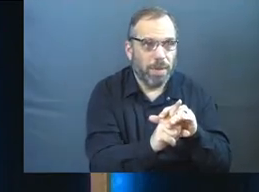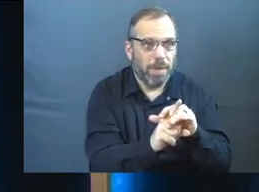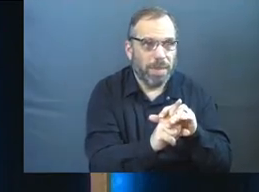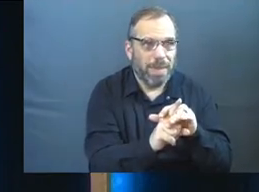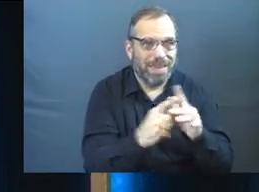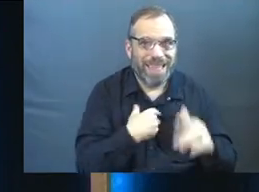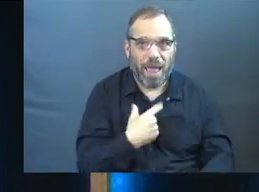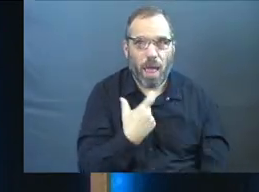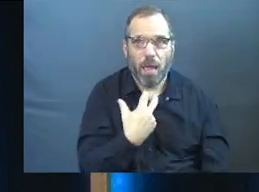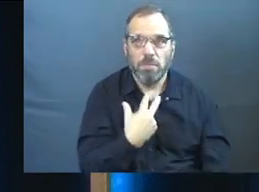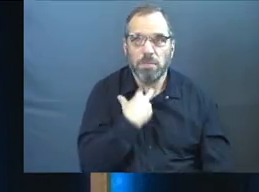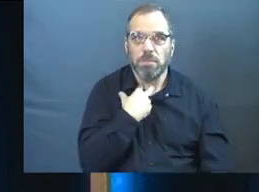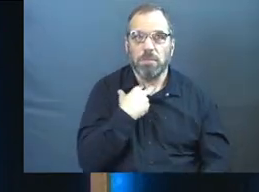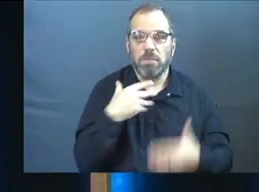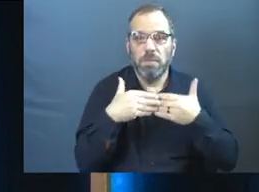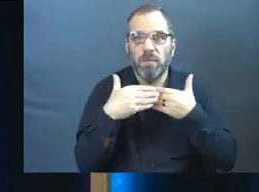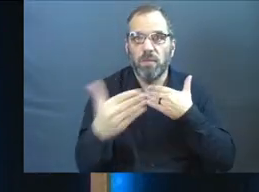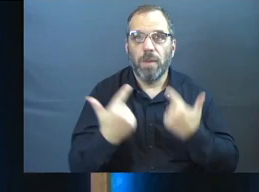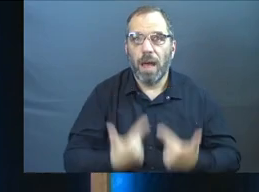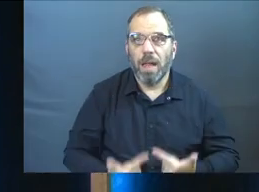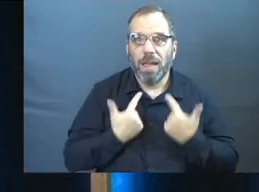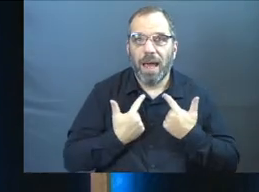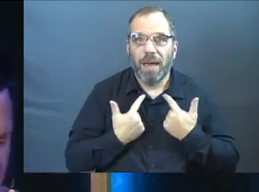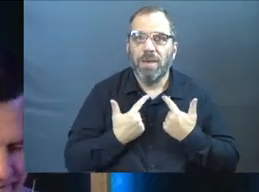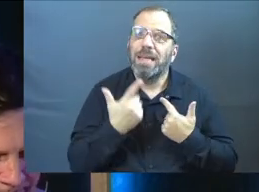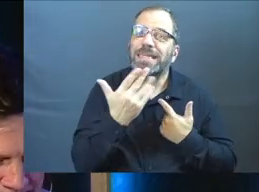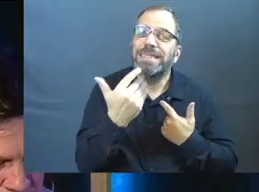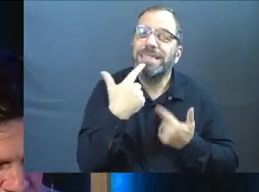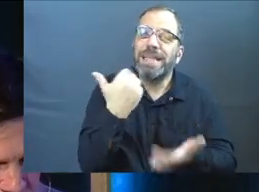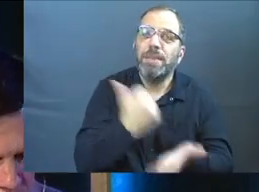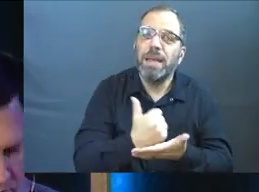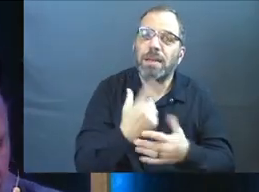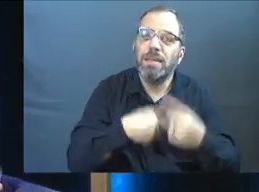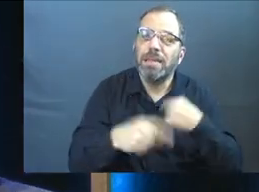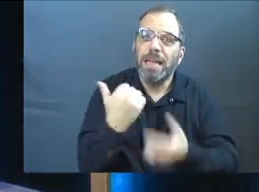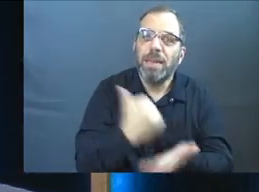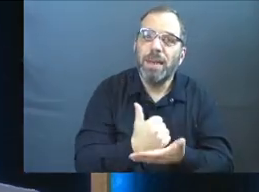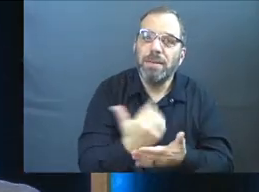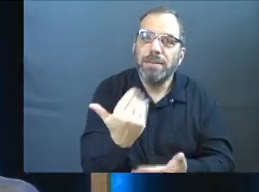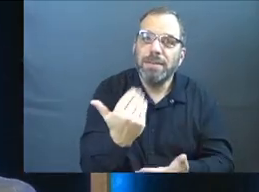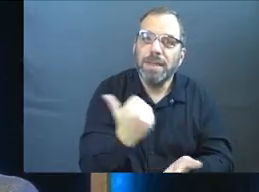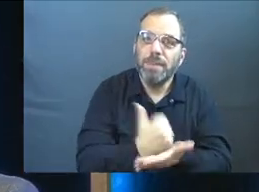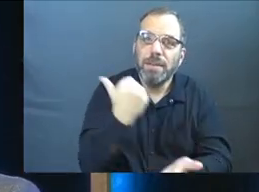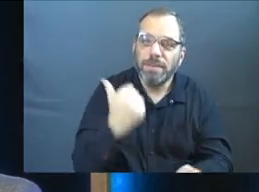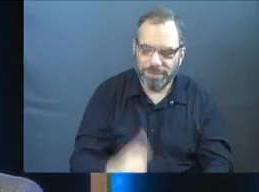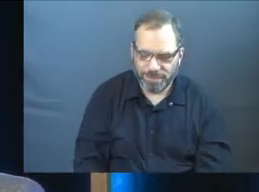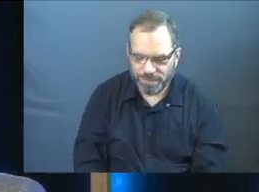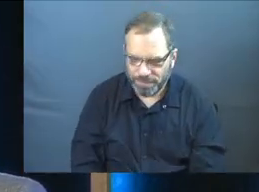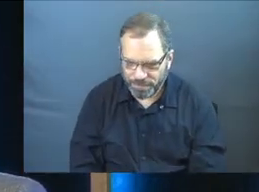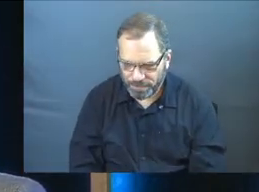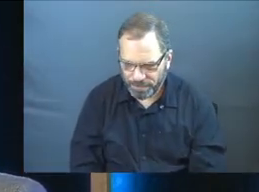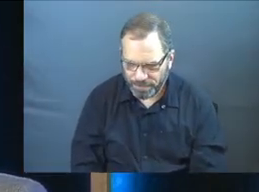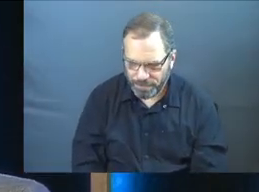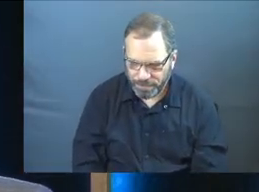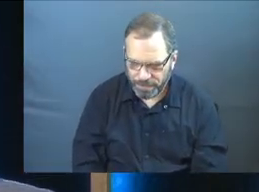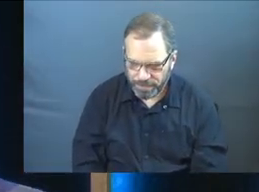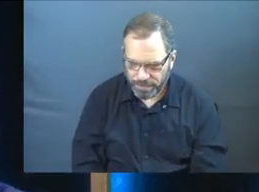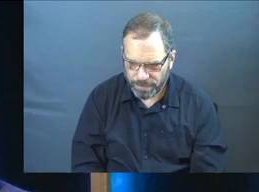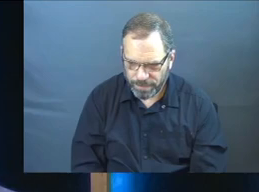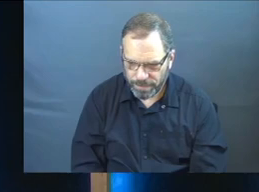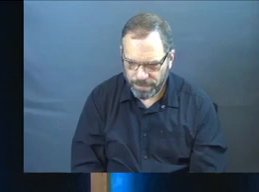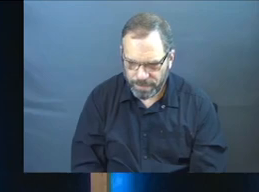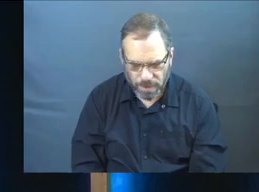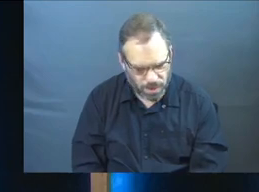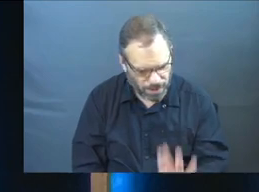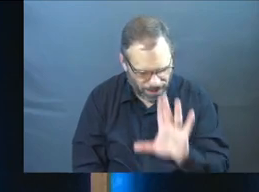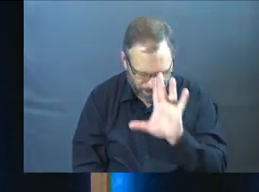bound for the rest of our life. Somebody say amen. Amen. Amen. Next one. Oh, I